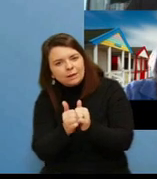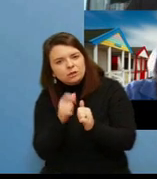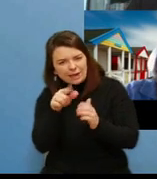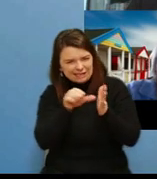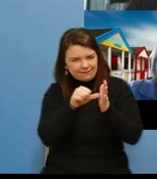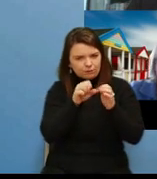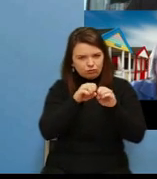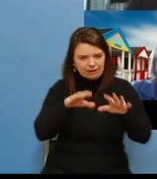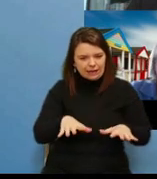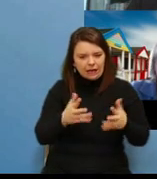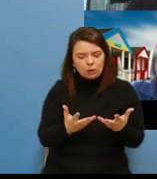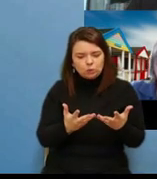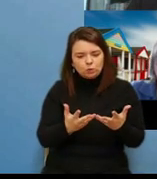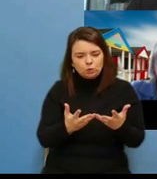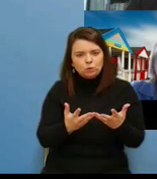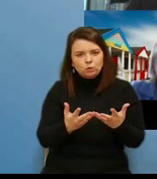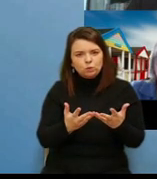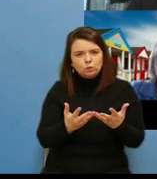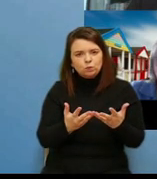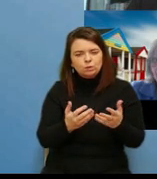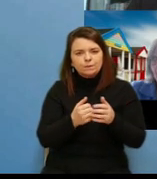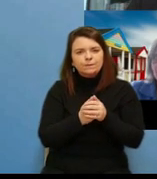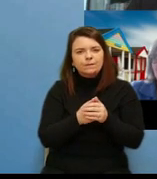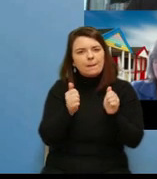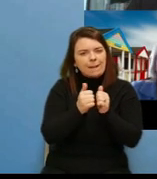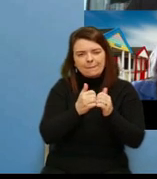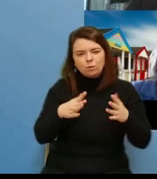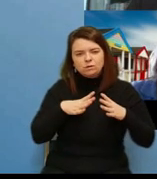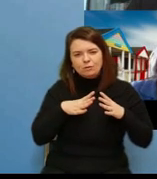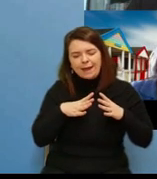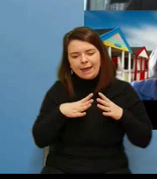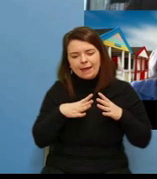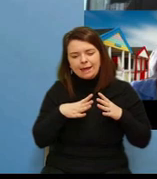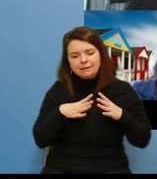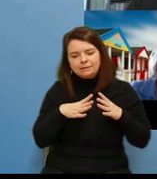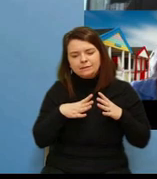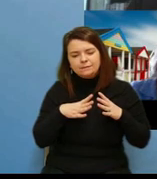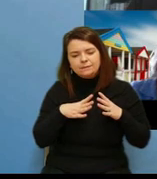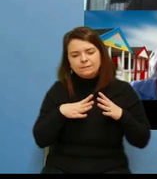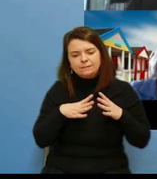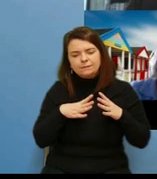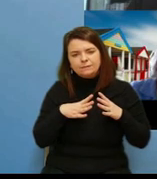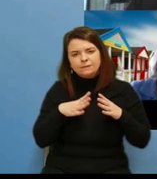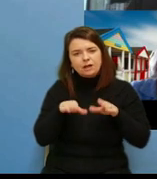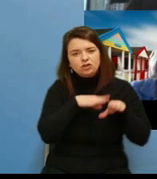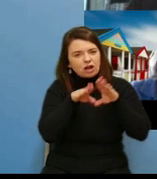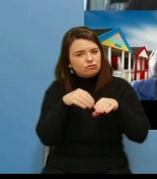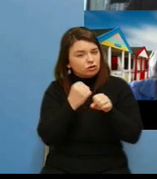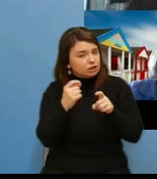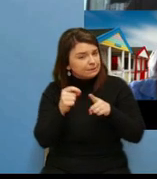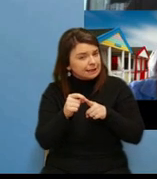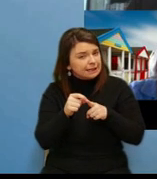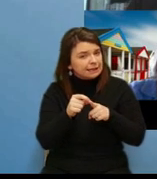break down. But I certainly feel, and the paper was prepared in conjunction with